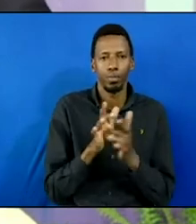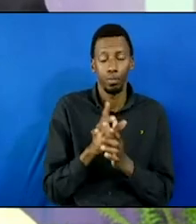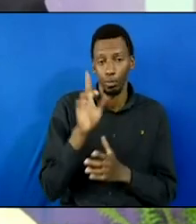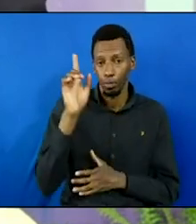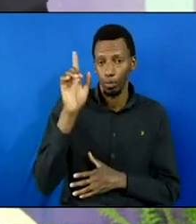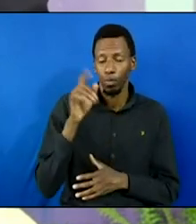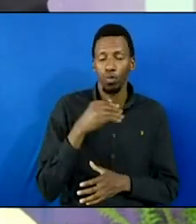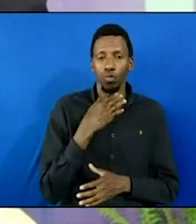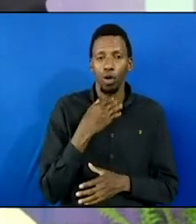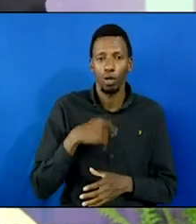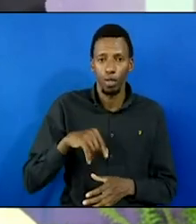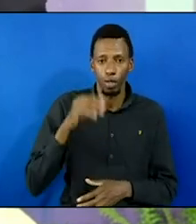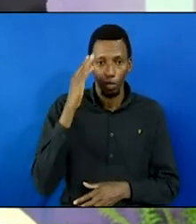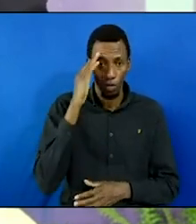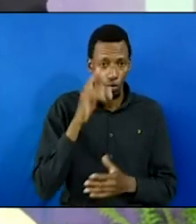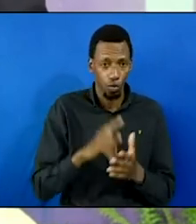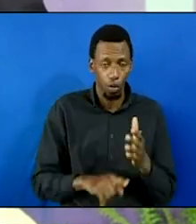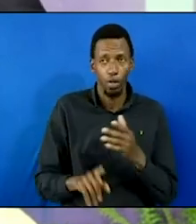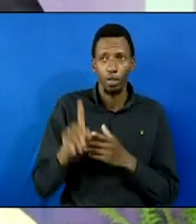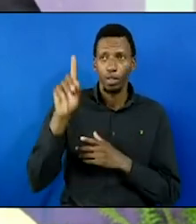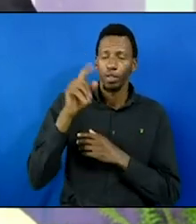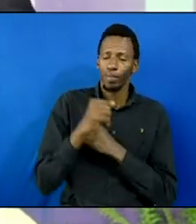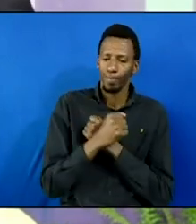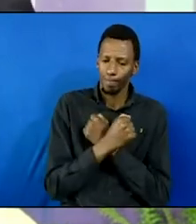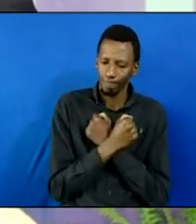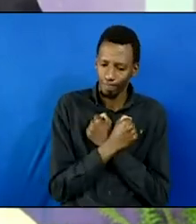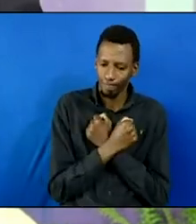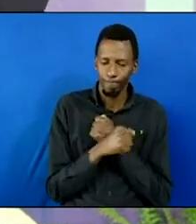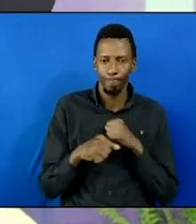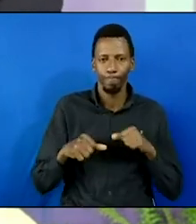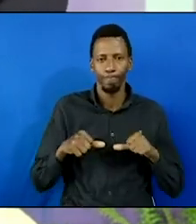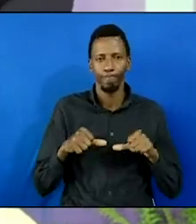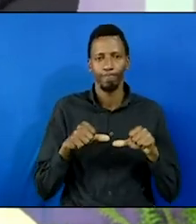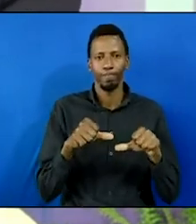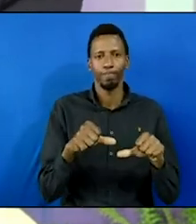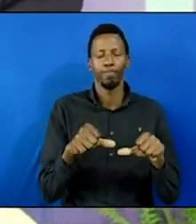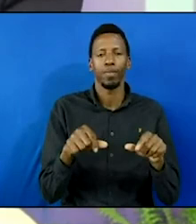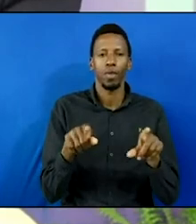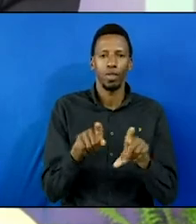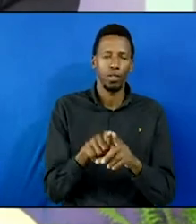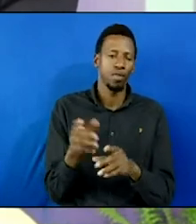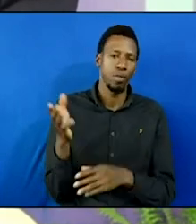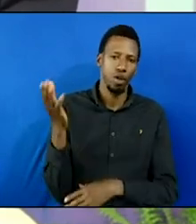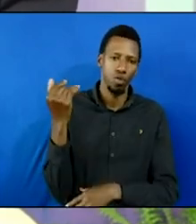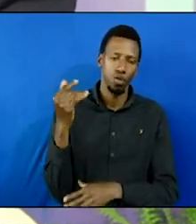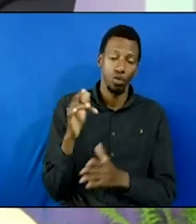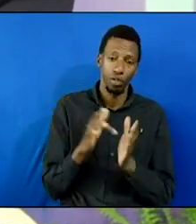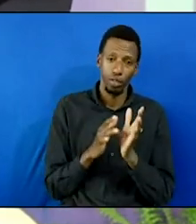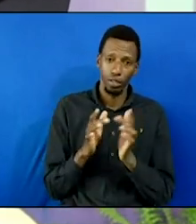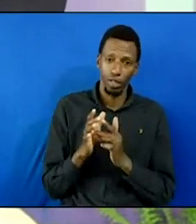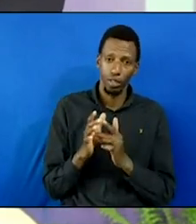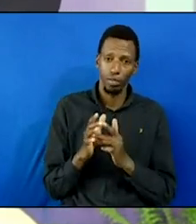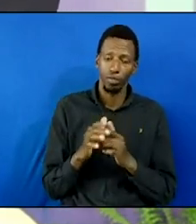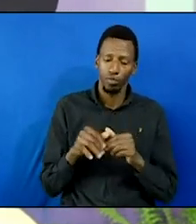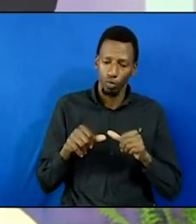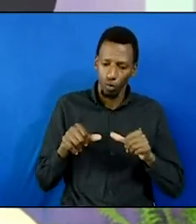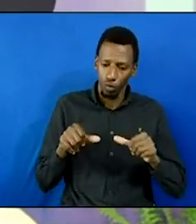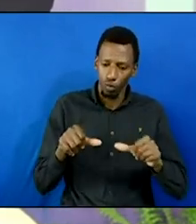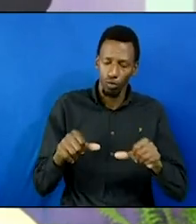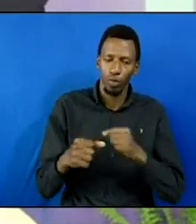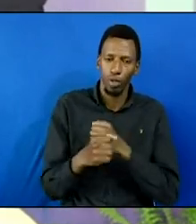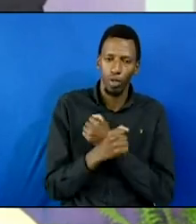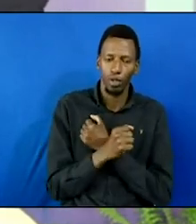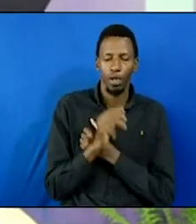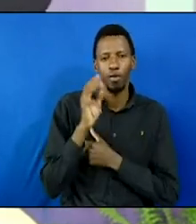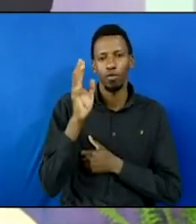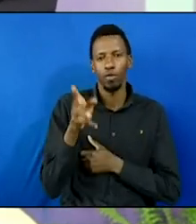Jesus will let us know that he is still loving as he was loving, and he will still continue to love.